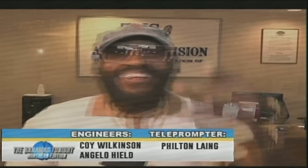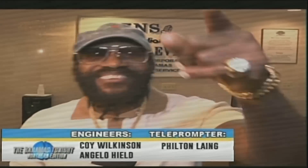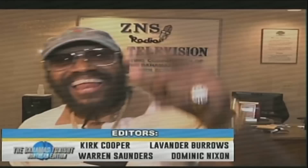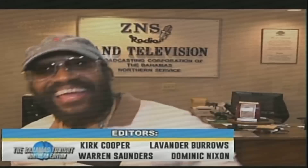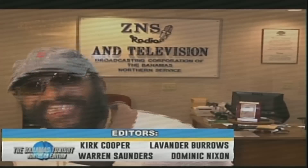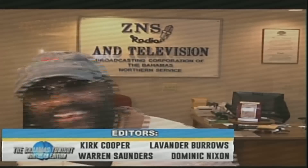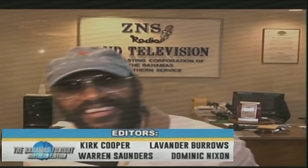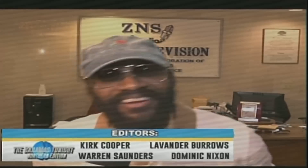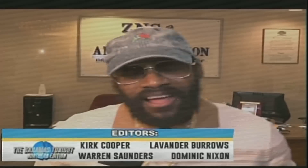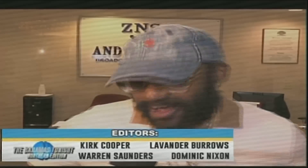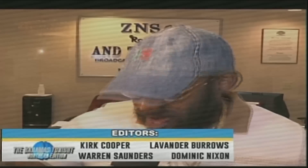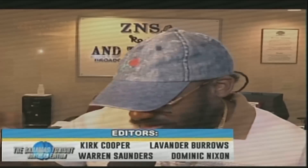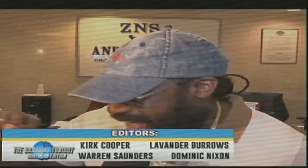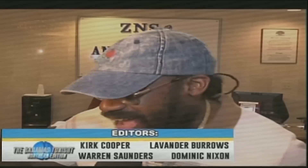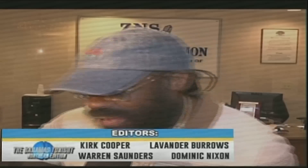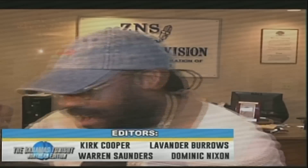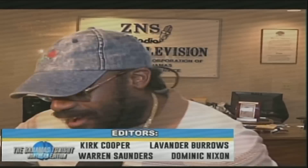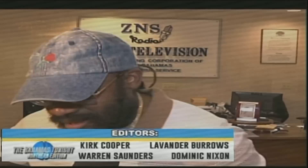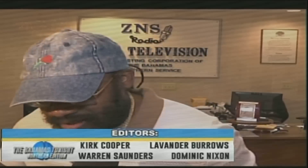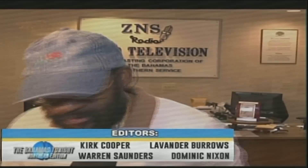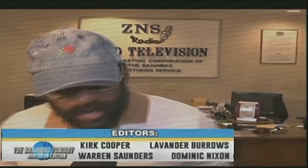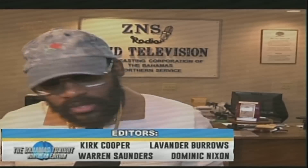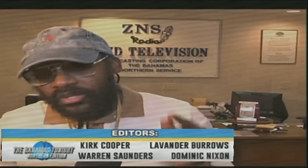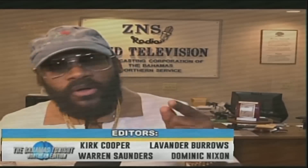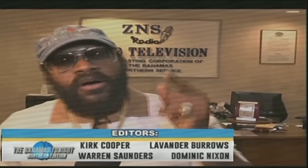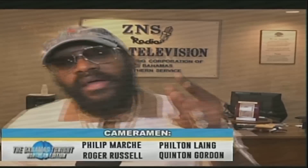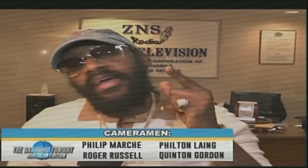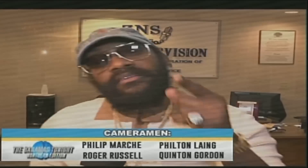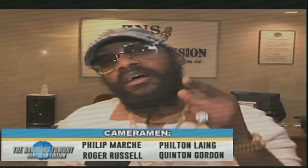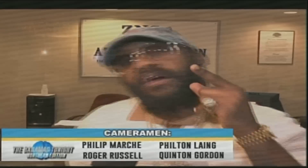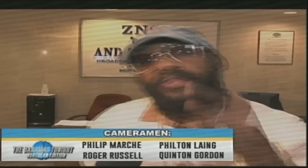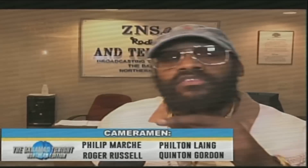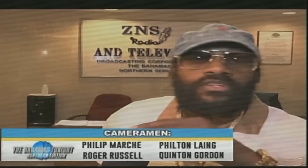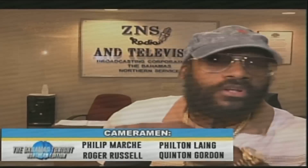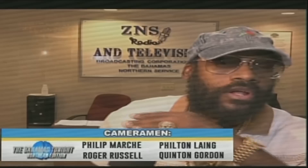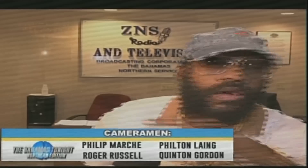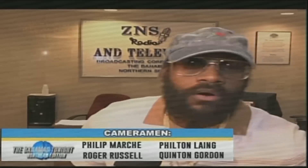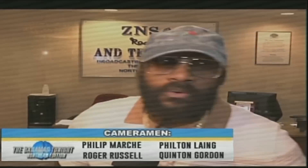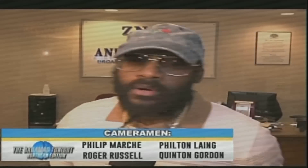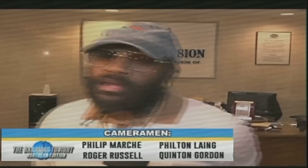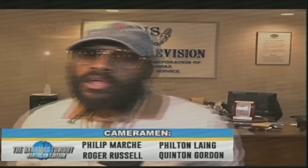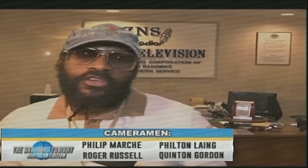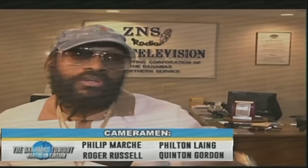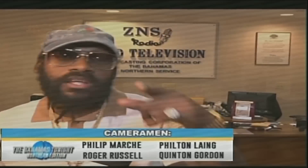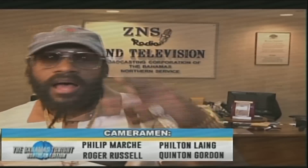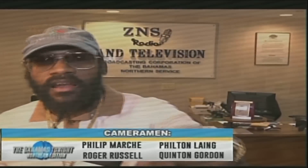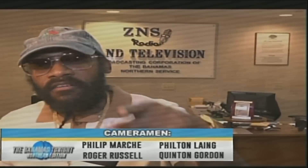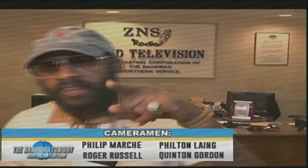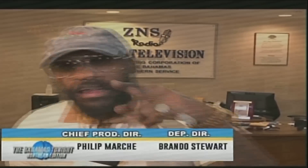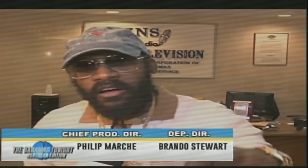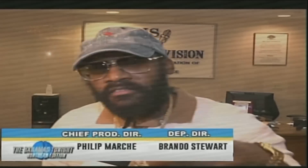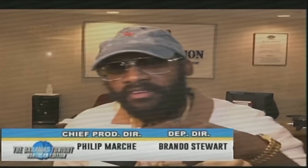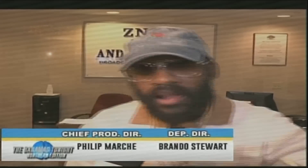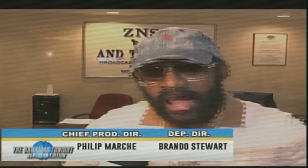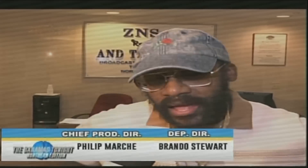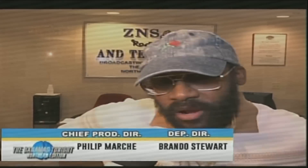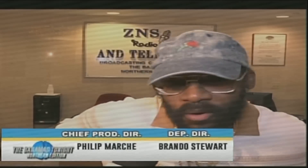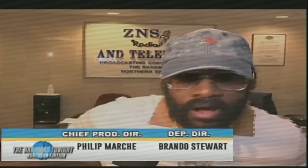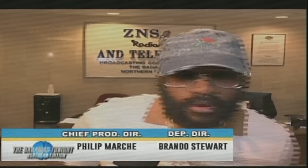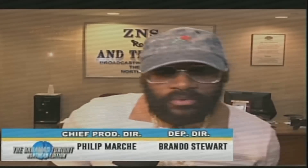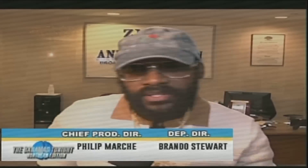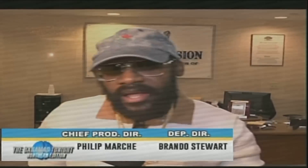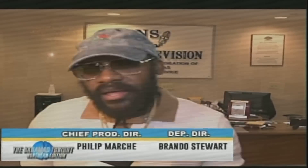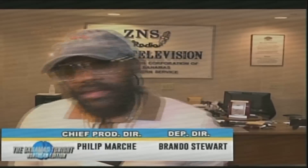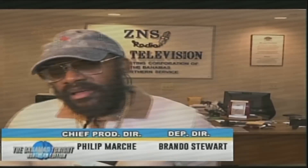family, looks like you need a love like ours. So don't hate on us, no, no, no. You need a love like